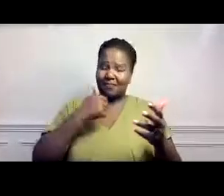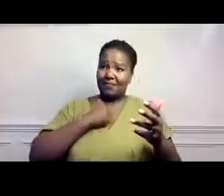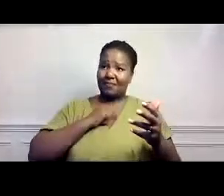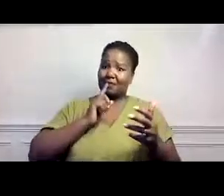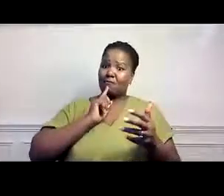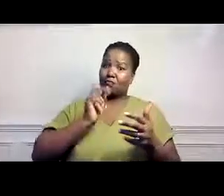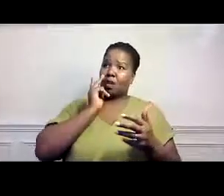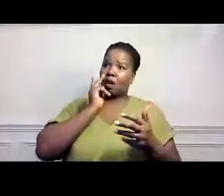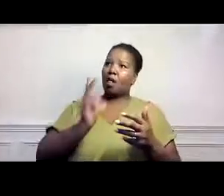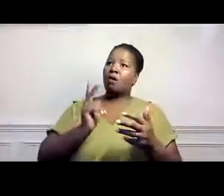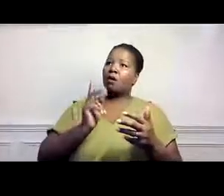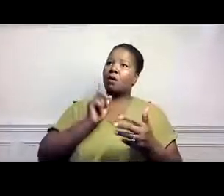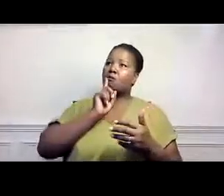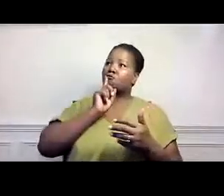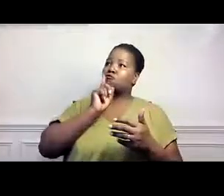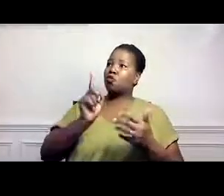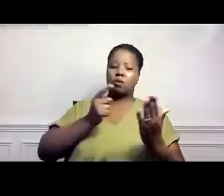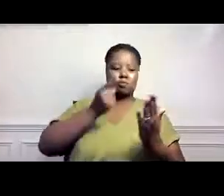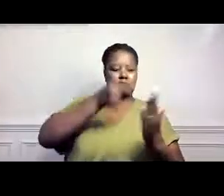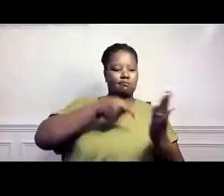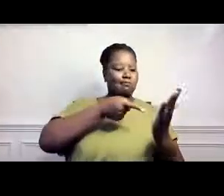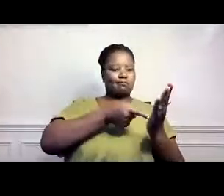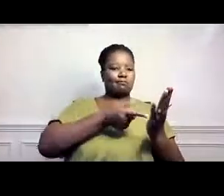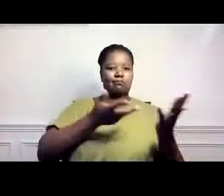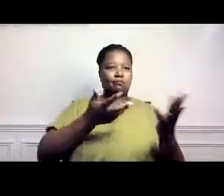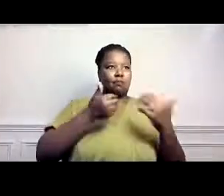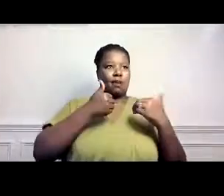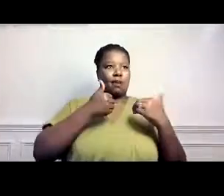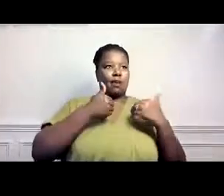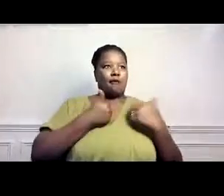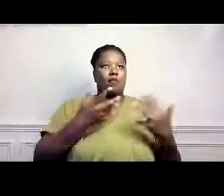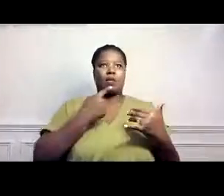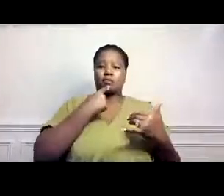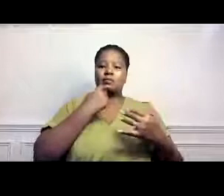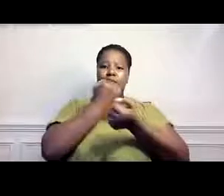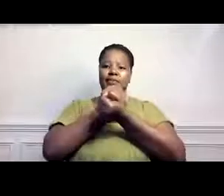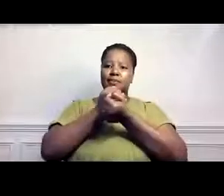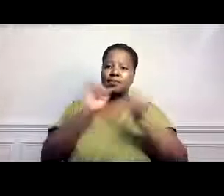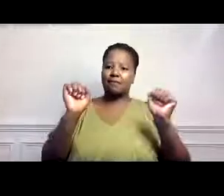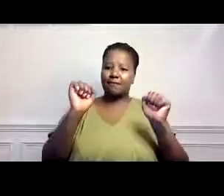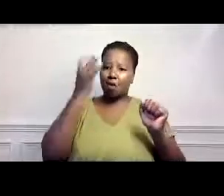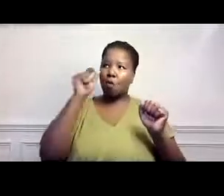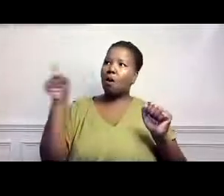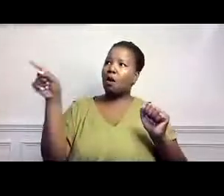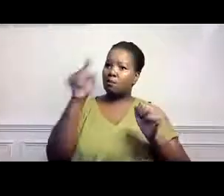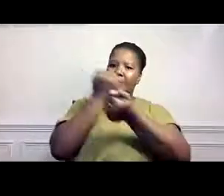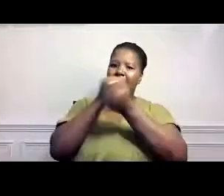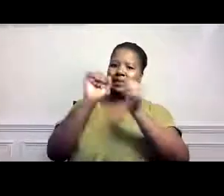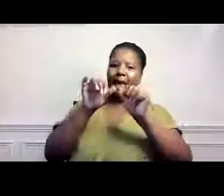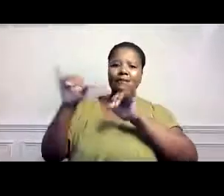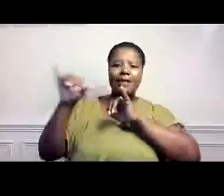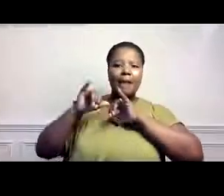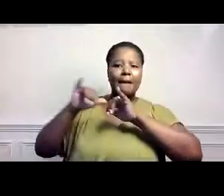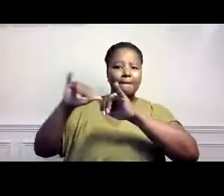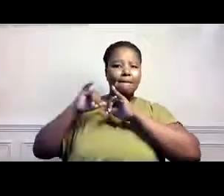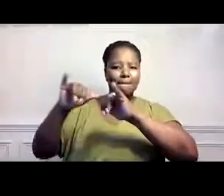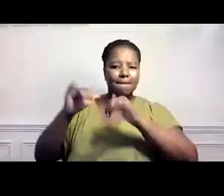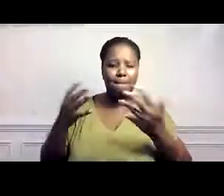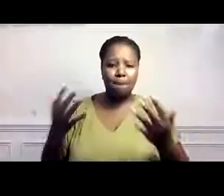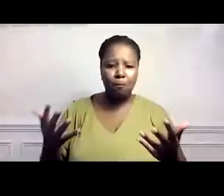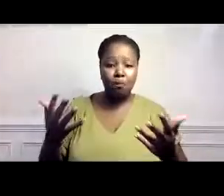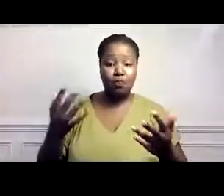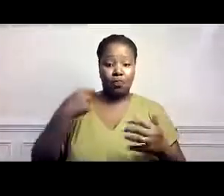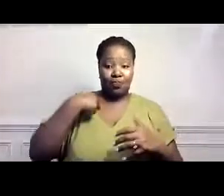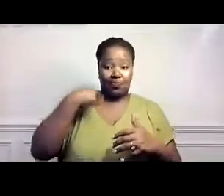front and is showing that it is safe because other people are safe. And I think